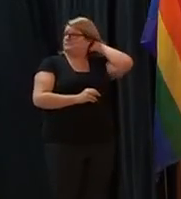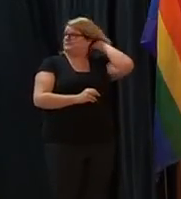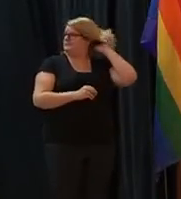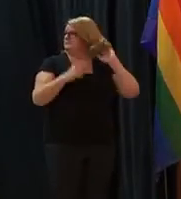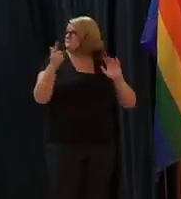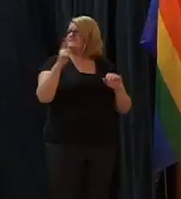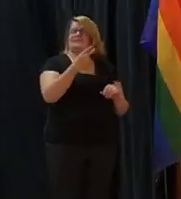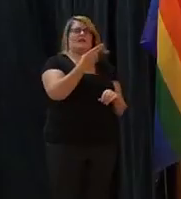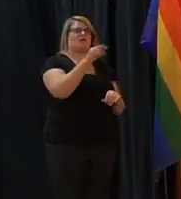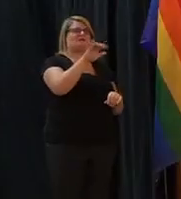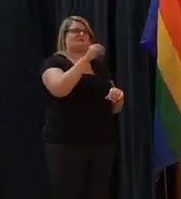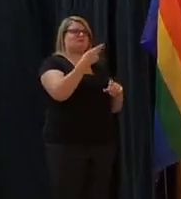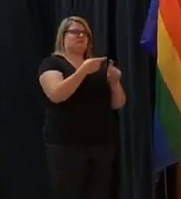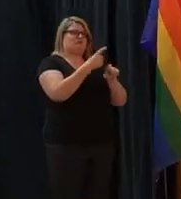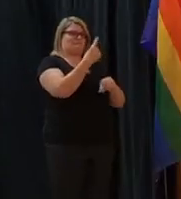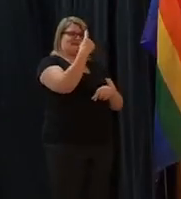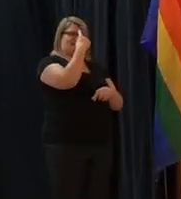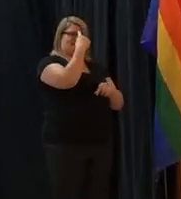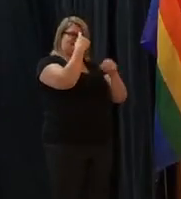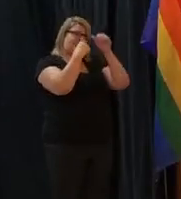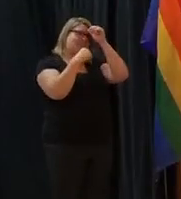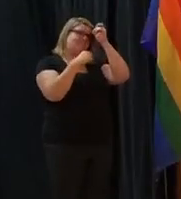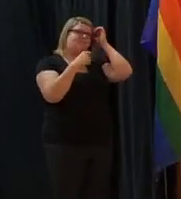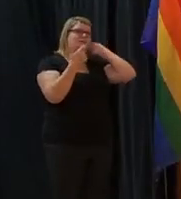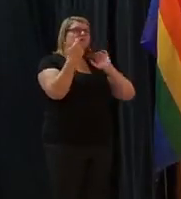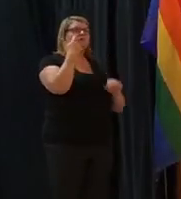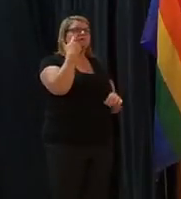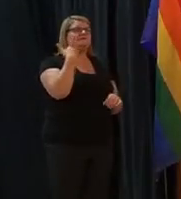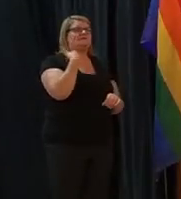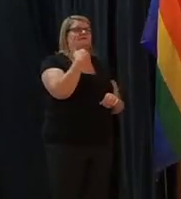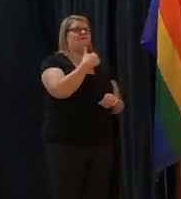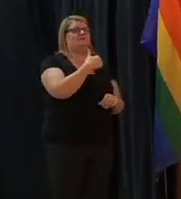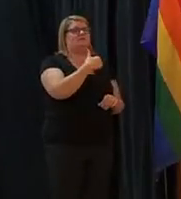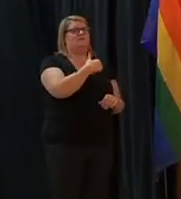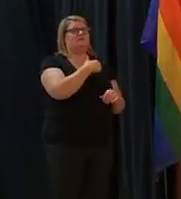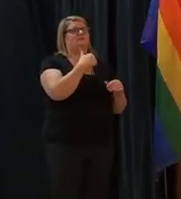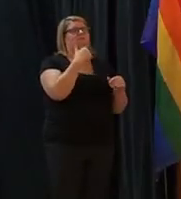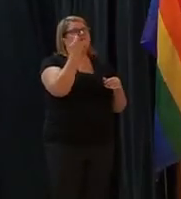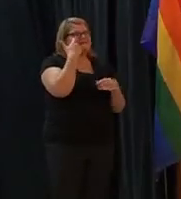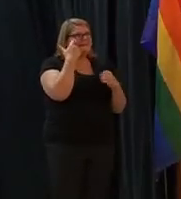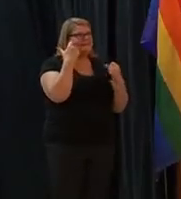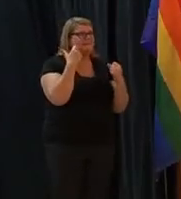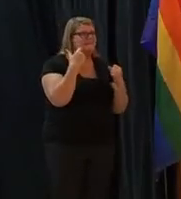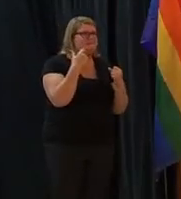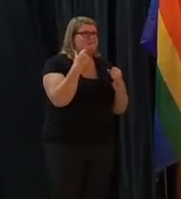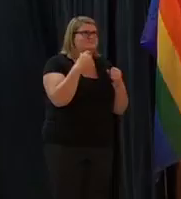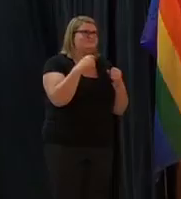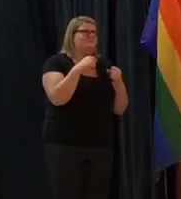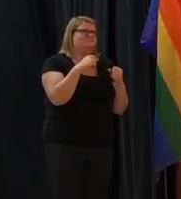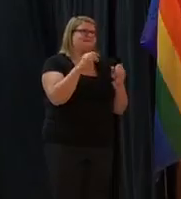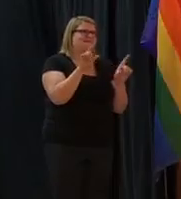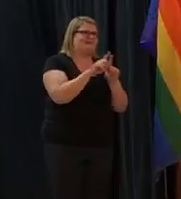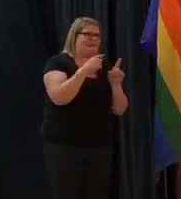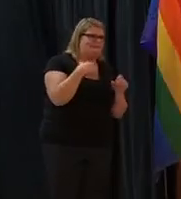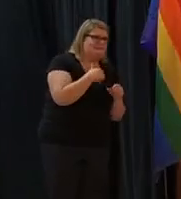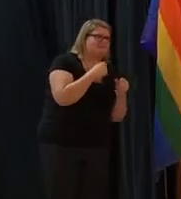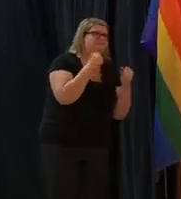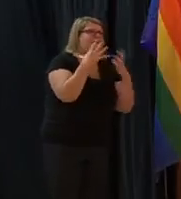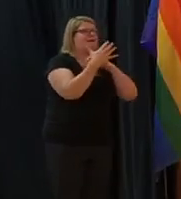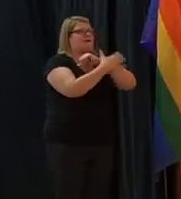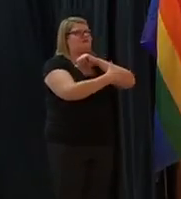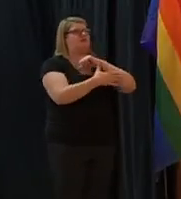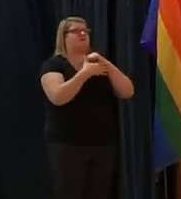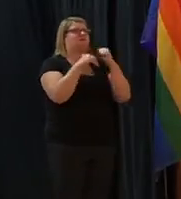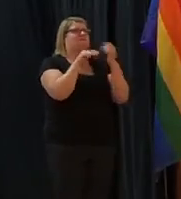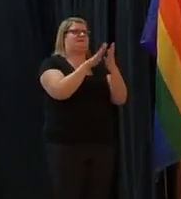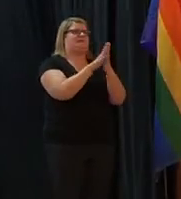Harish from India. Recently there are a lot of countries which are facing a lot of threat For